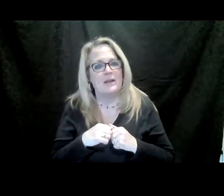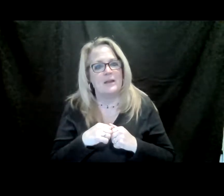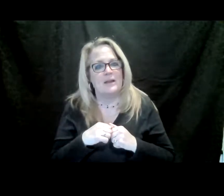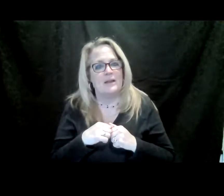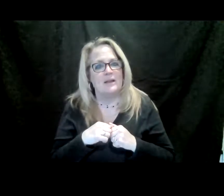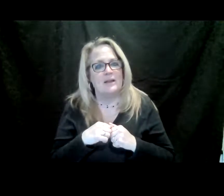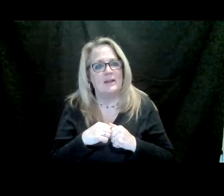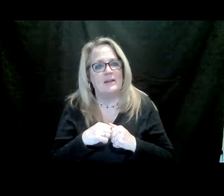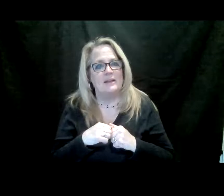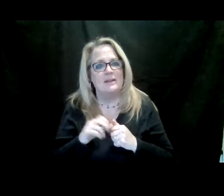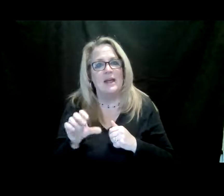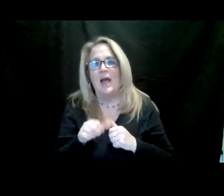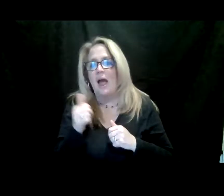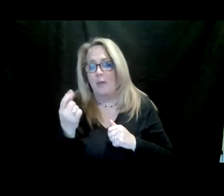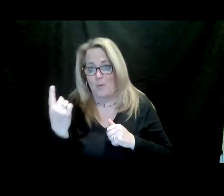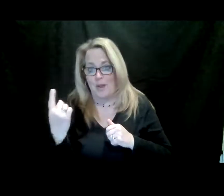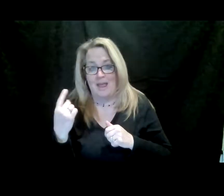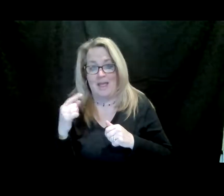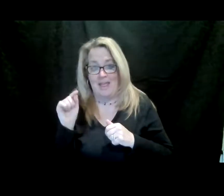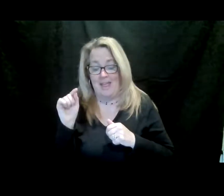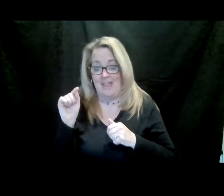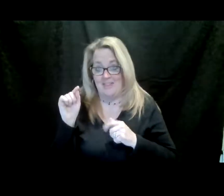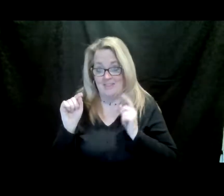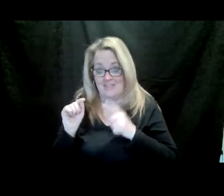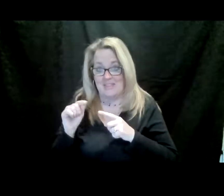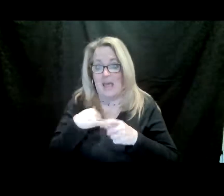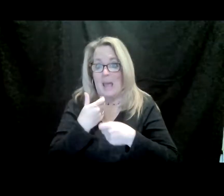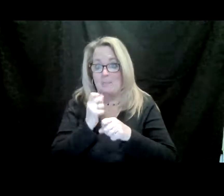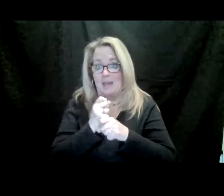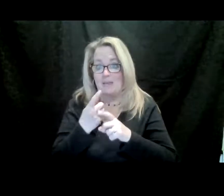Another one, and this I actually made out of two